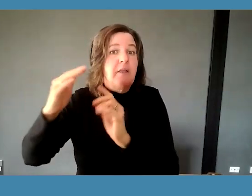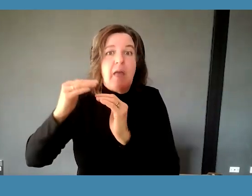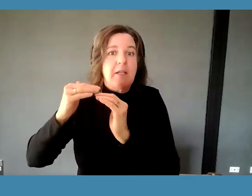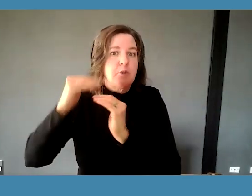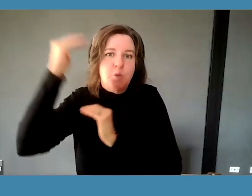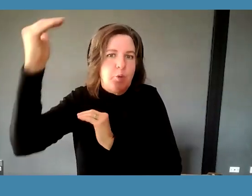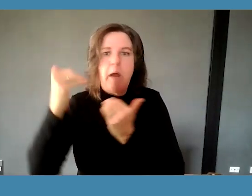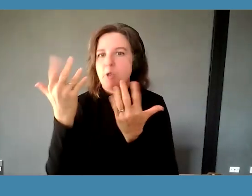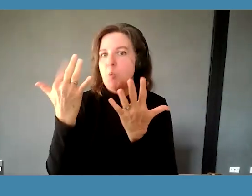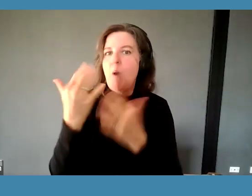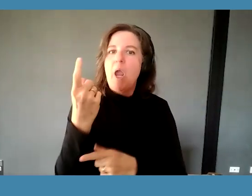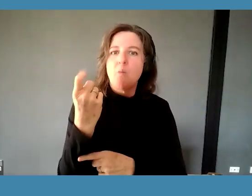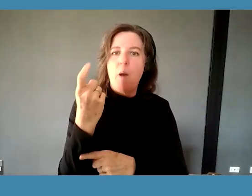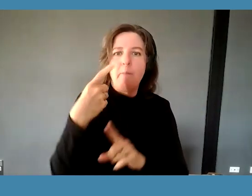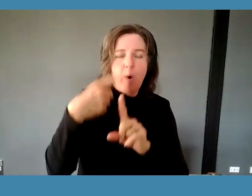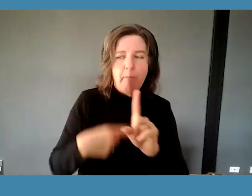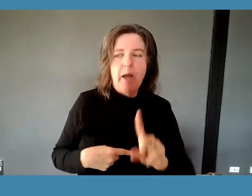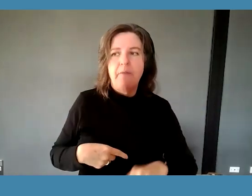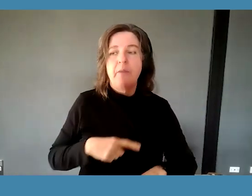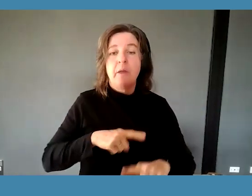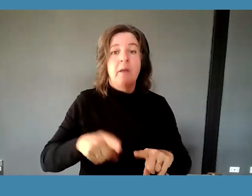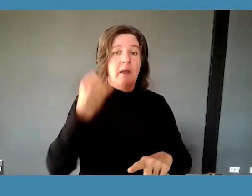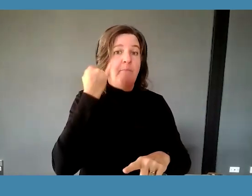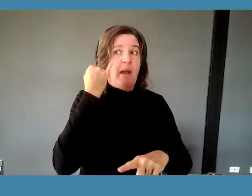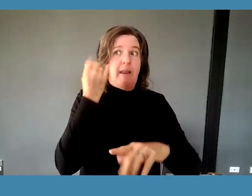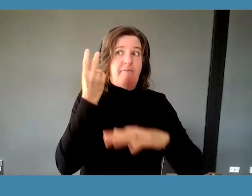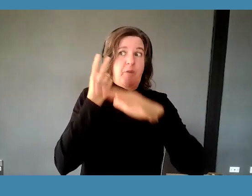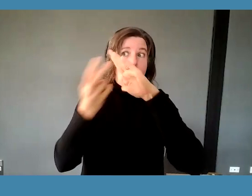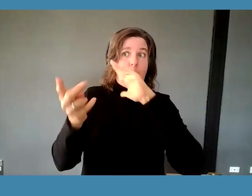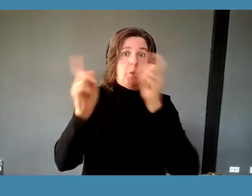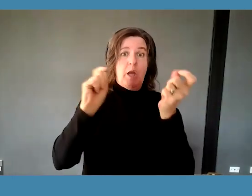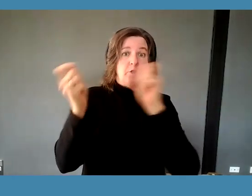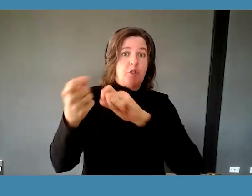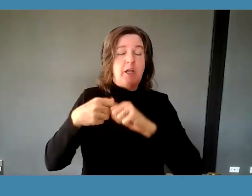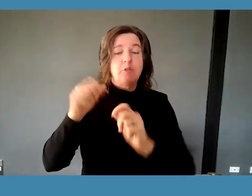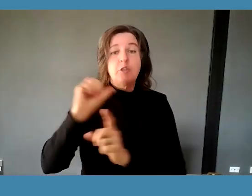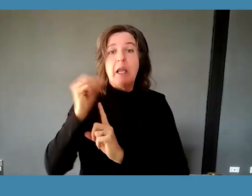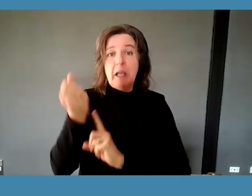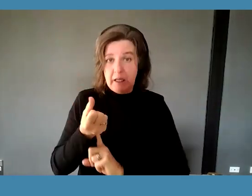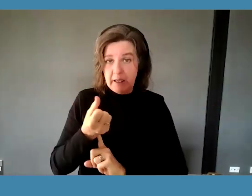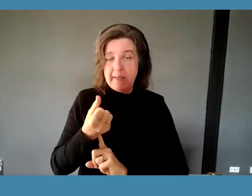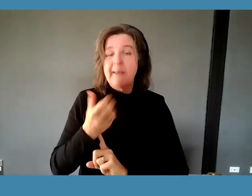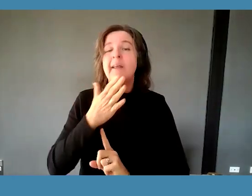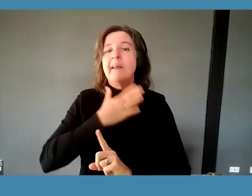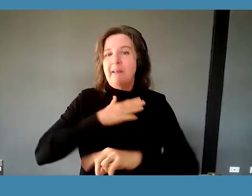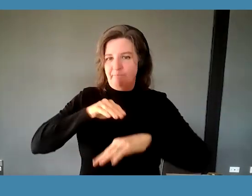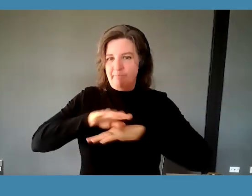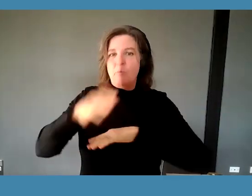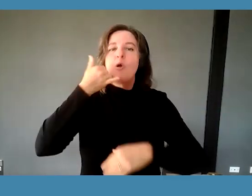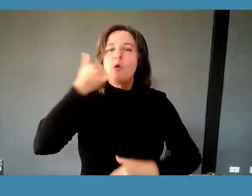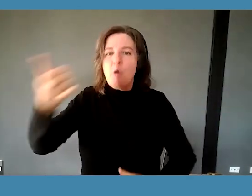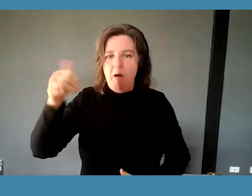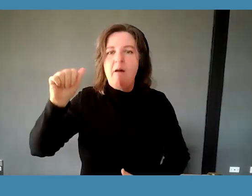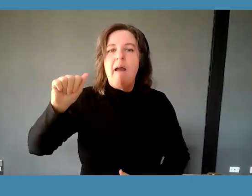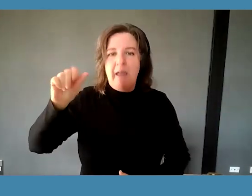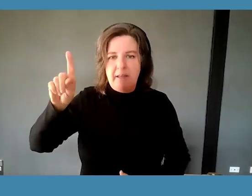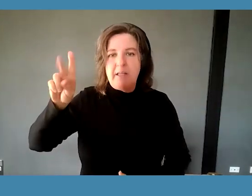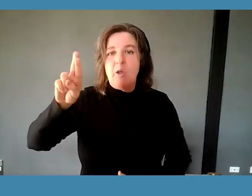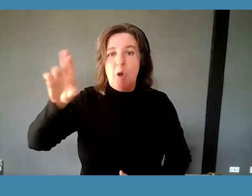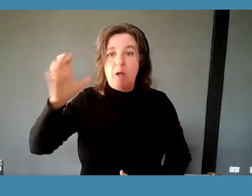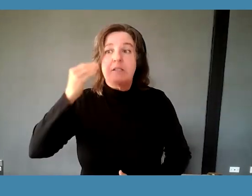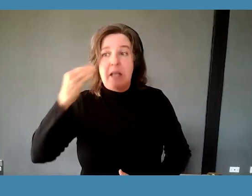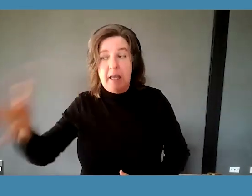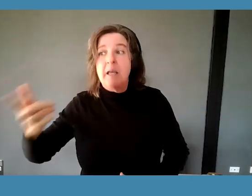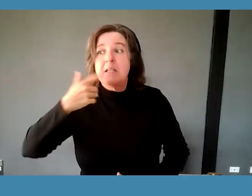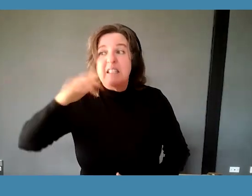if you have an anticipated change in circumstances, my advice would be to call your ADRC, let them know. And if you say, hey, this is